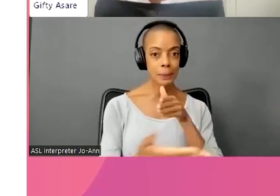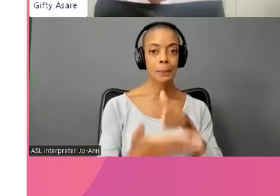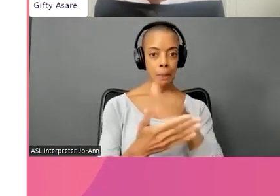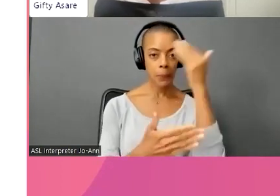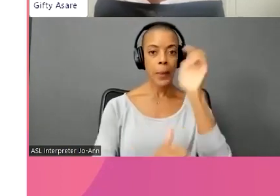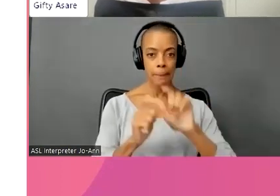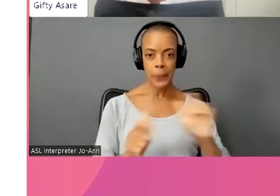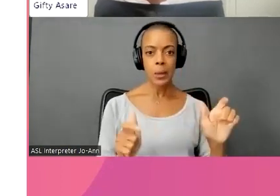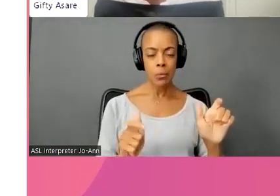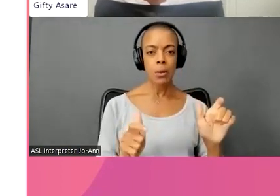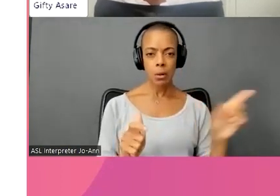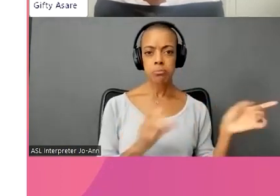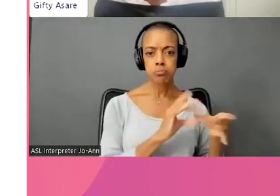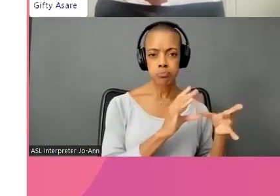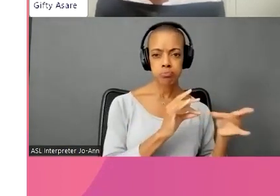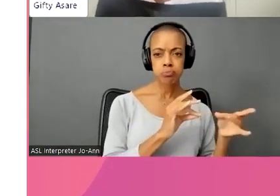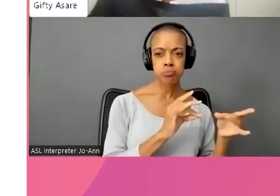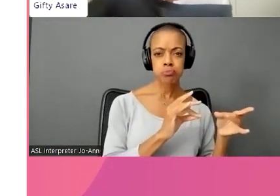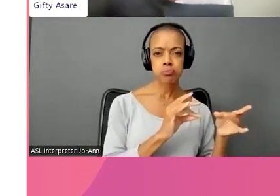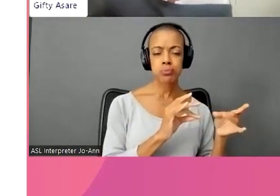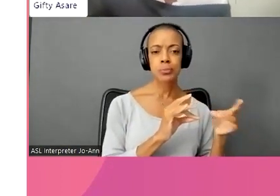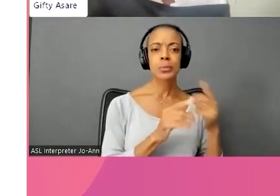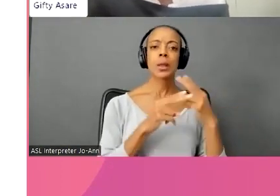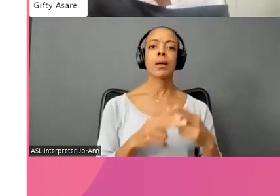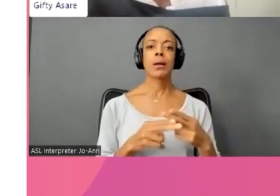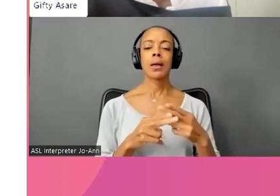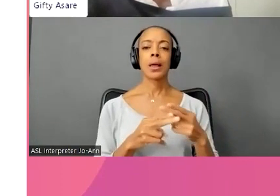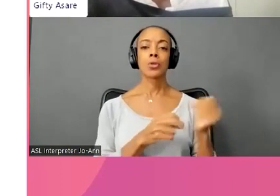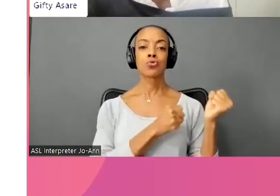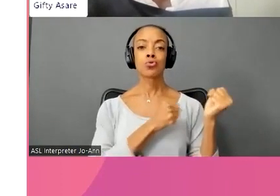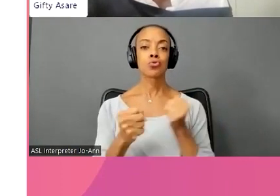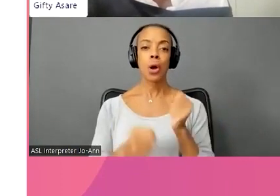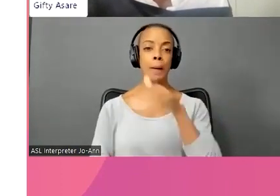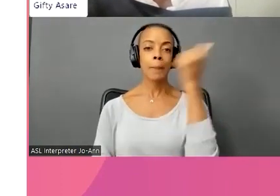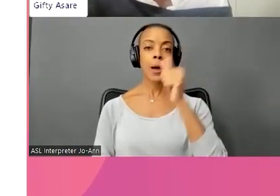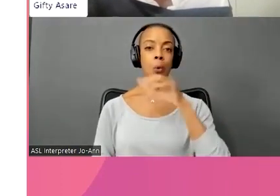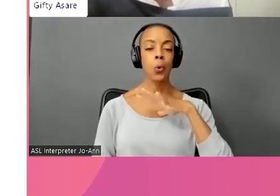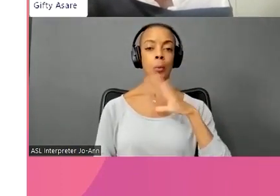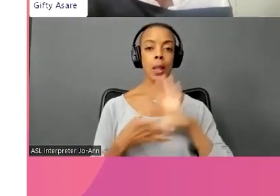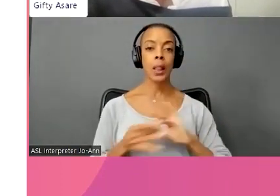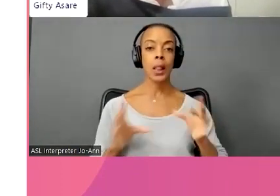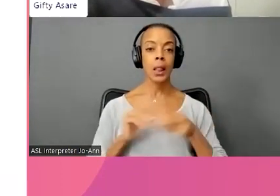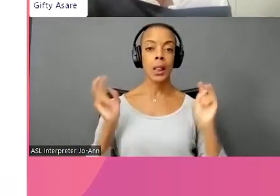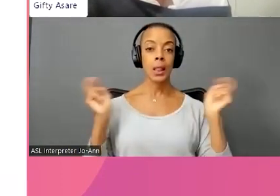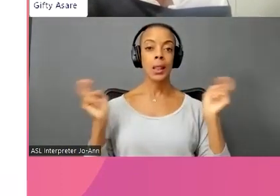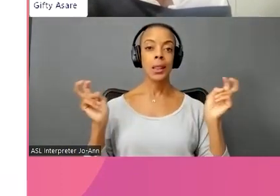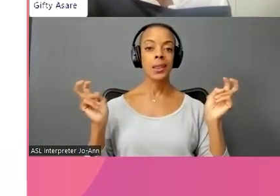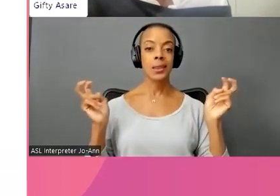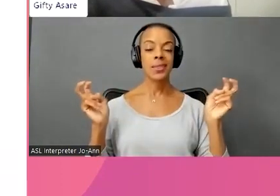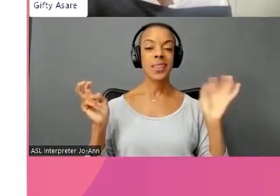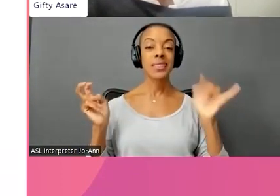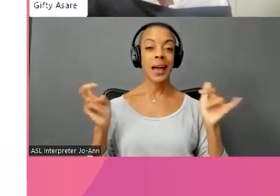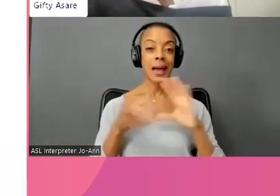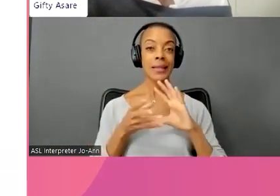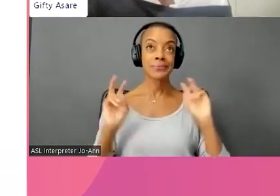people. There is something called the strong Black woman narrative. And so this is essentially a narrative